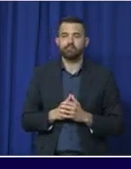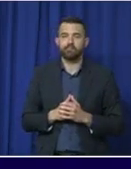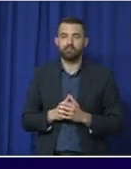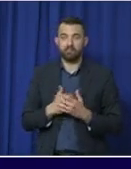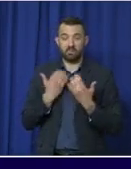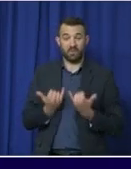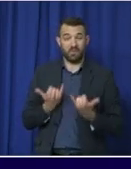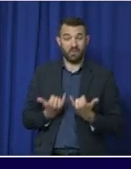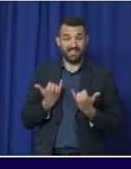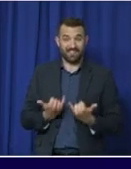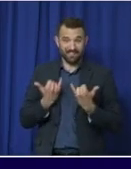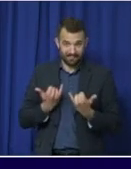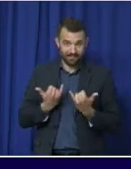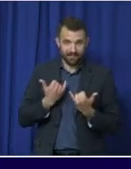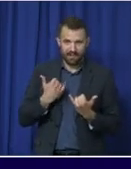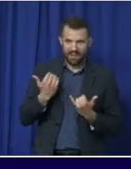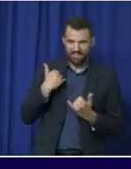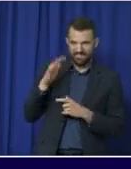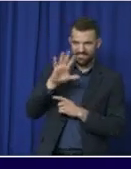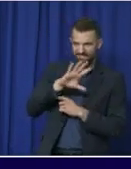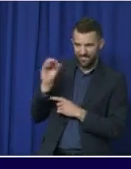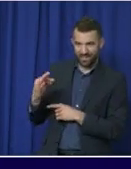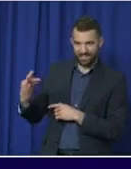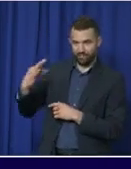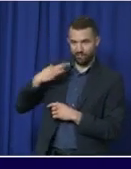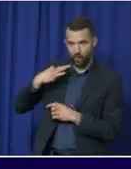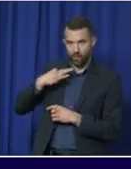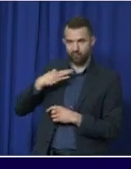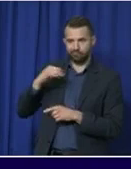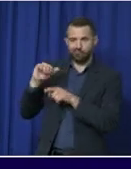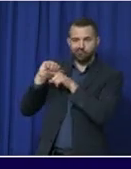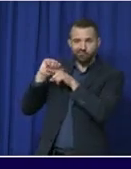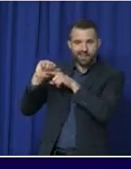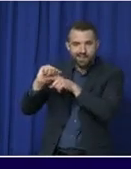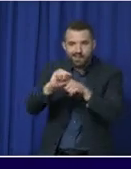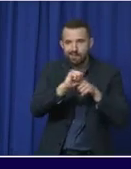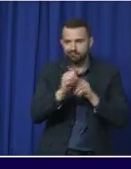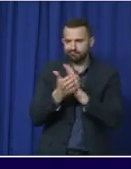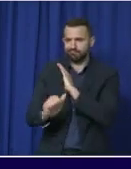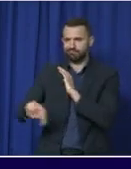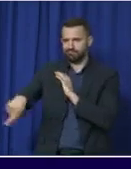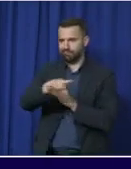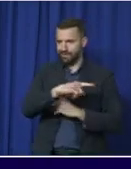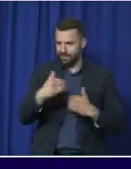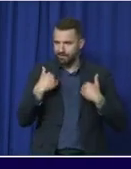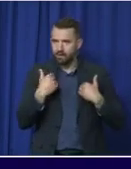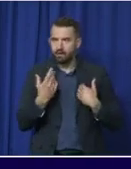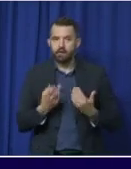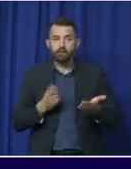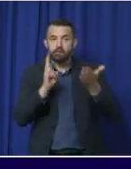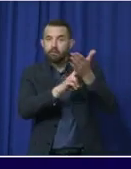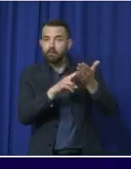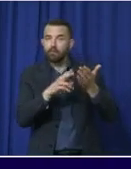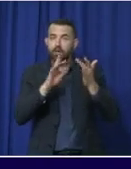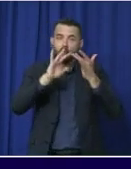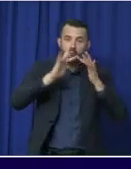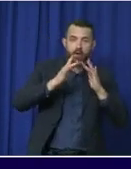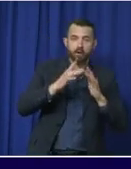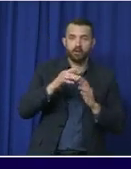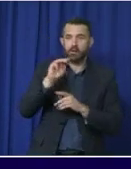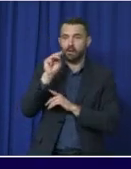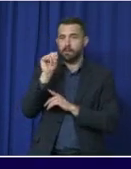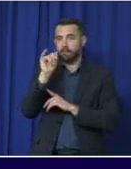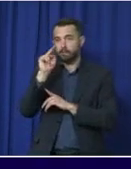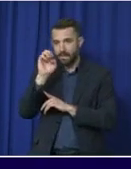help of 50 trained volunteers who have offered their skills through Maine Responds, a system to tap into healthcare, public